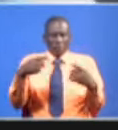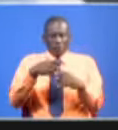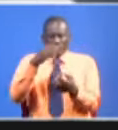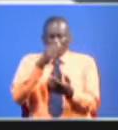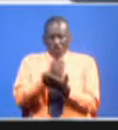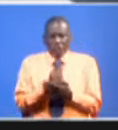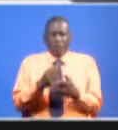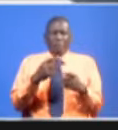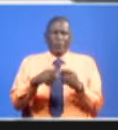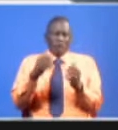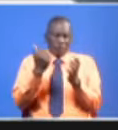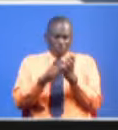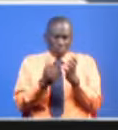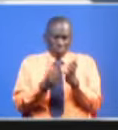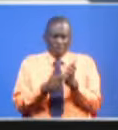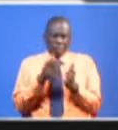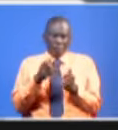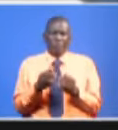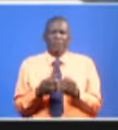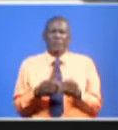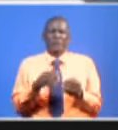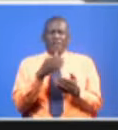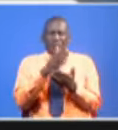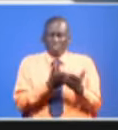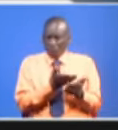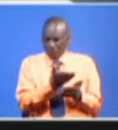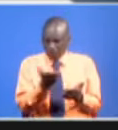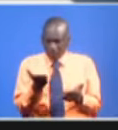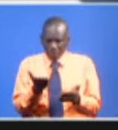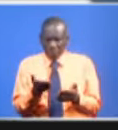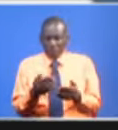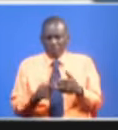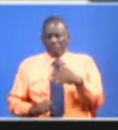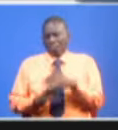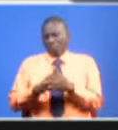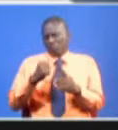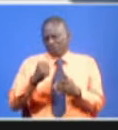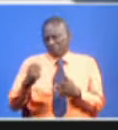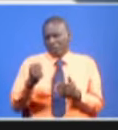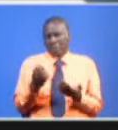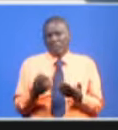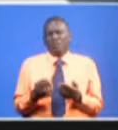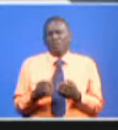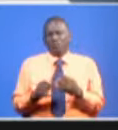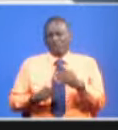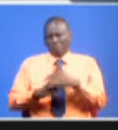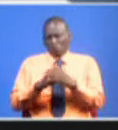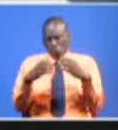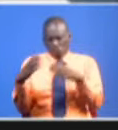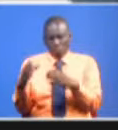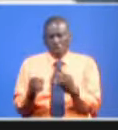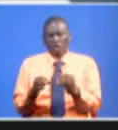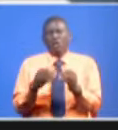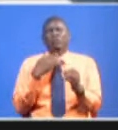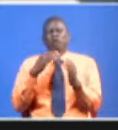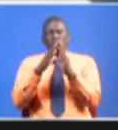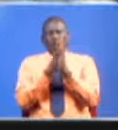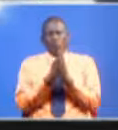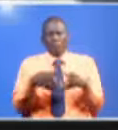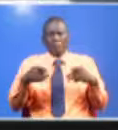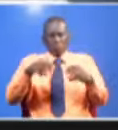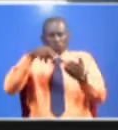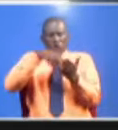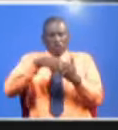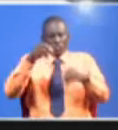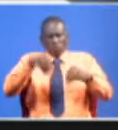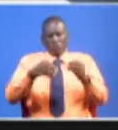The problem is that some of them take sides. If you're going to pray a prayer for those running for election, then you